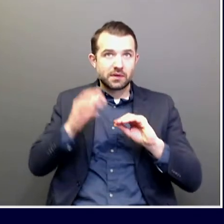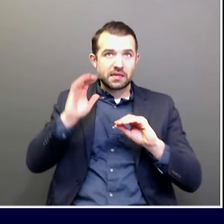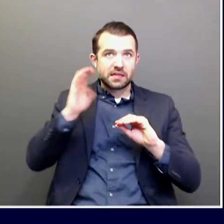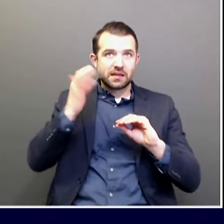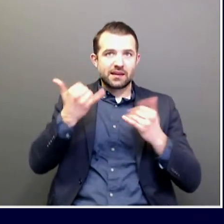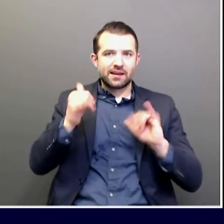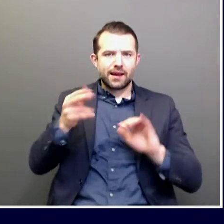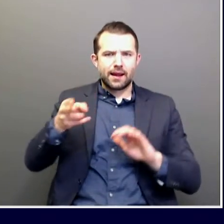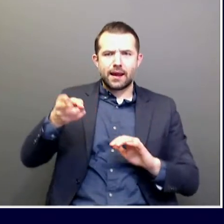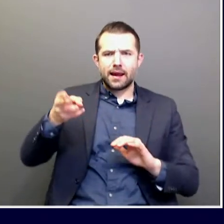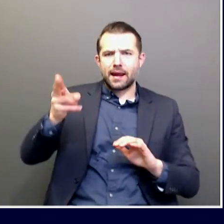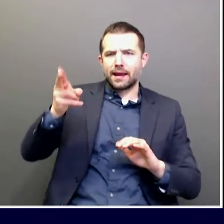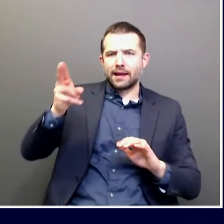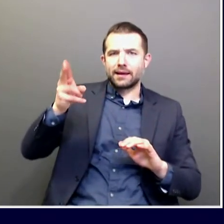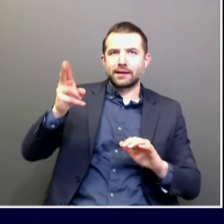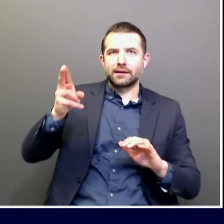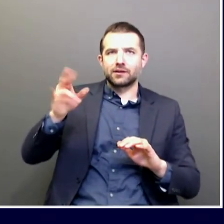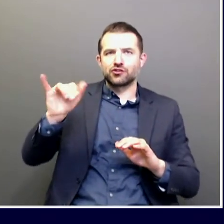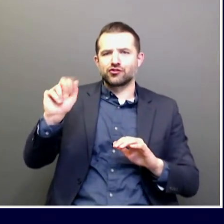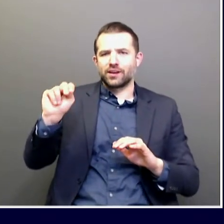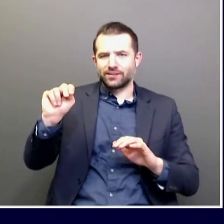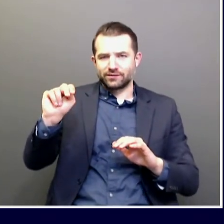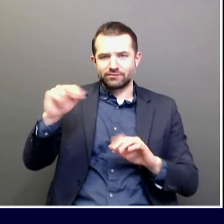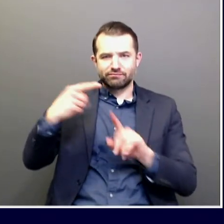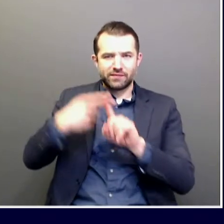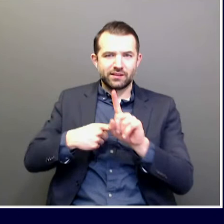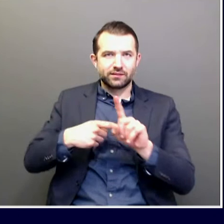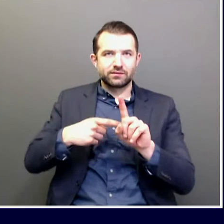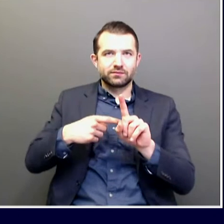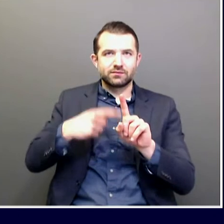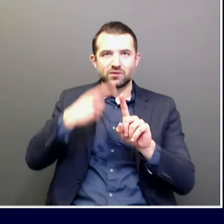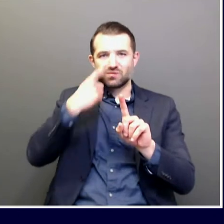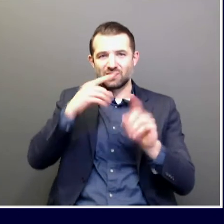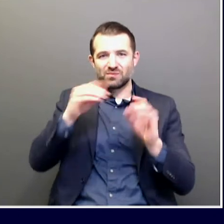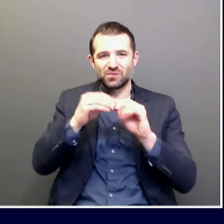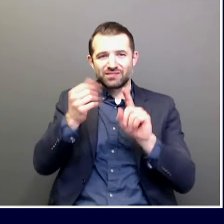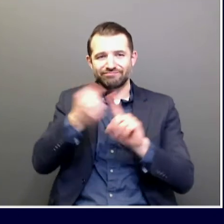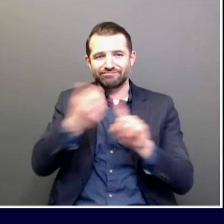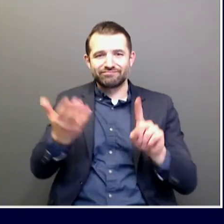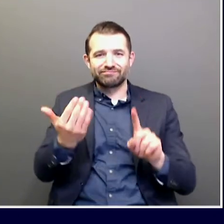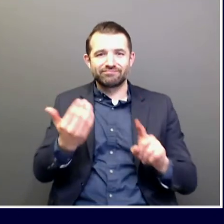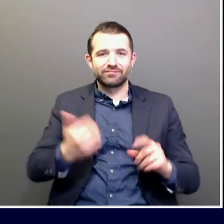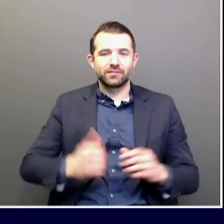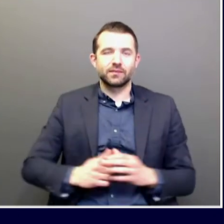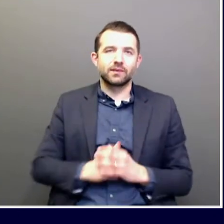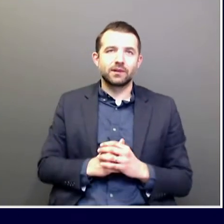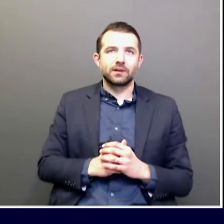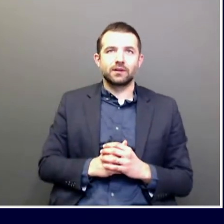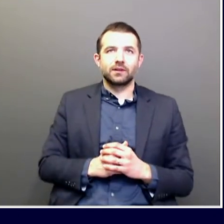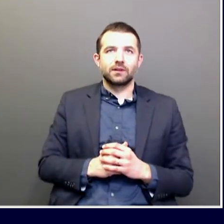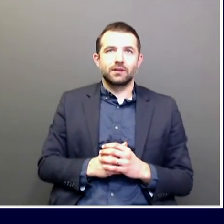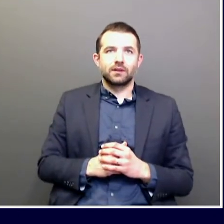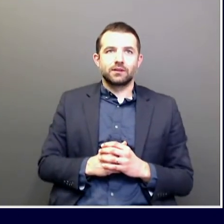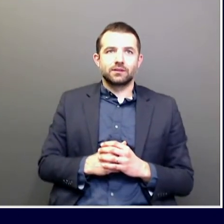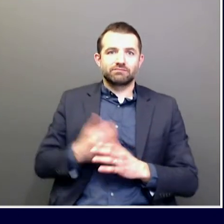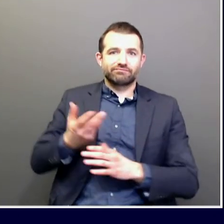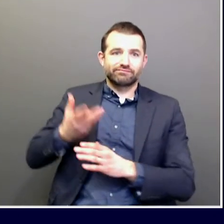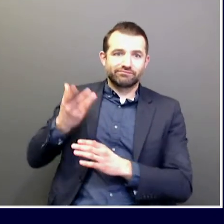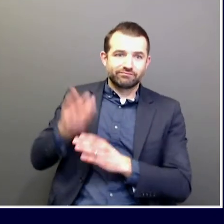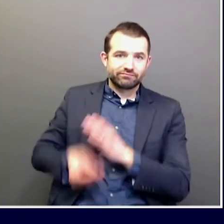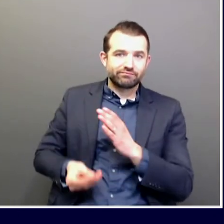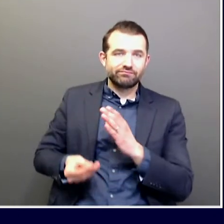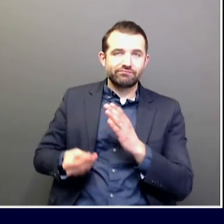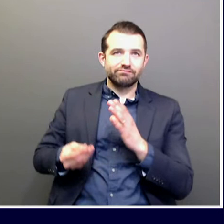month characterized by the Omicron surge, where we had an increase in deaths. That really does exemplify the point that Chris